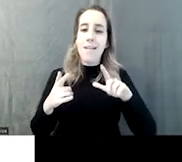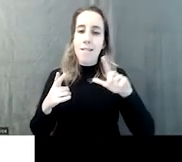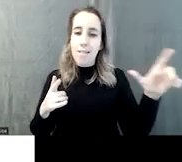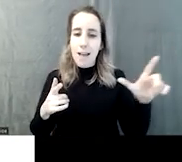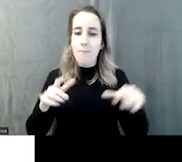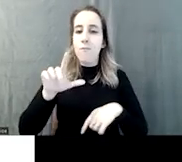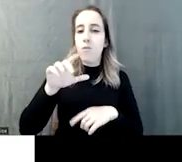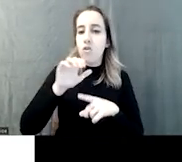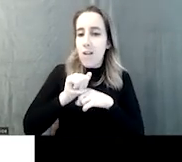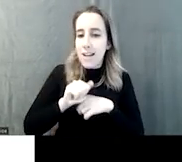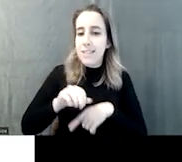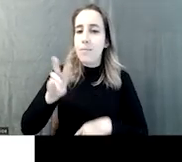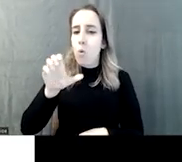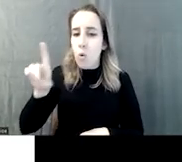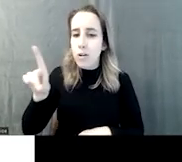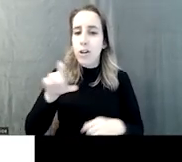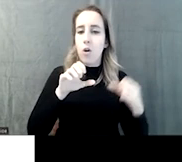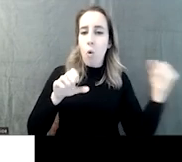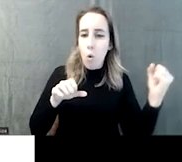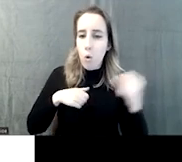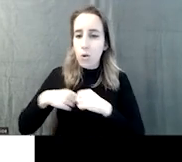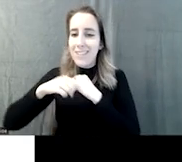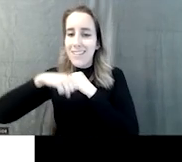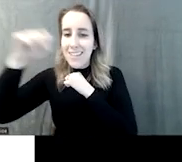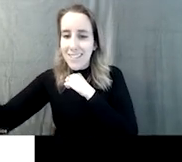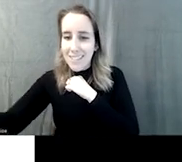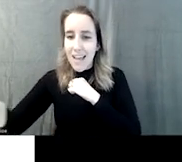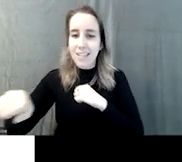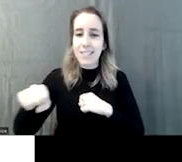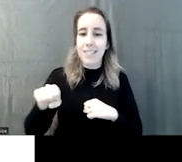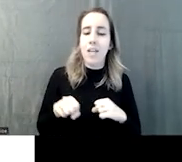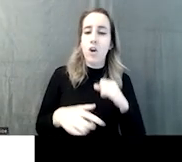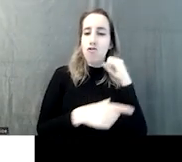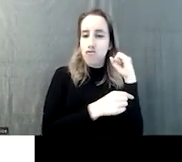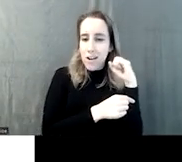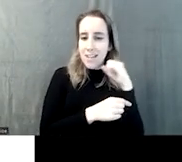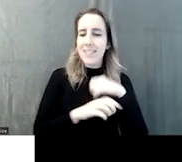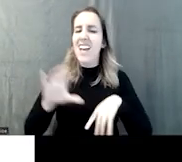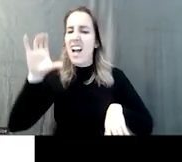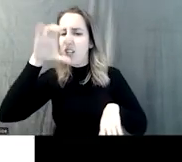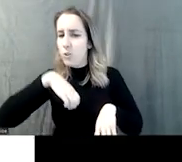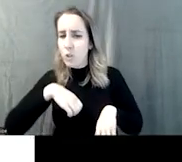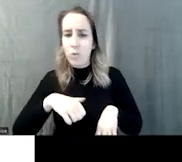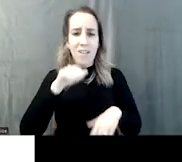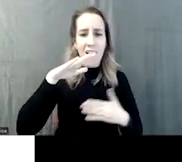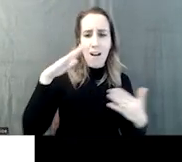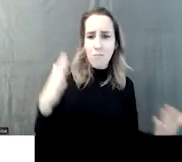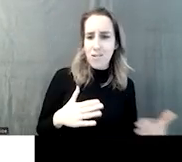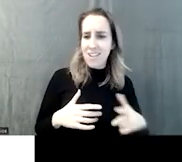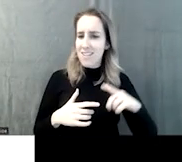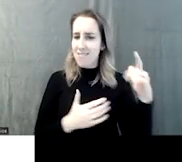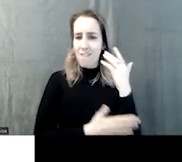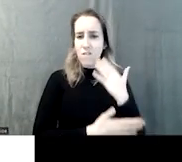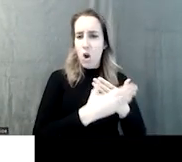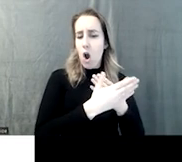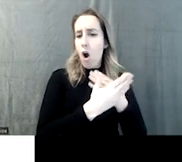hold, extend wrist, quite unusual, not bringing left arm, it was resistance, her resistance revealed. So